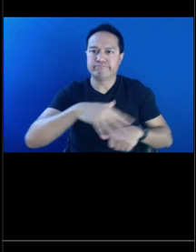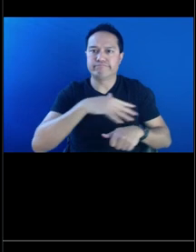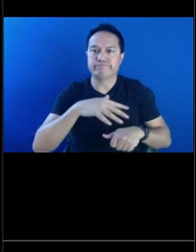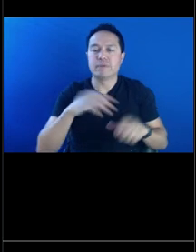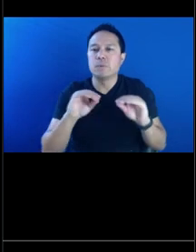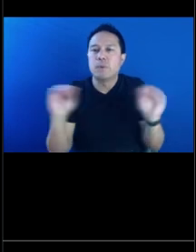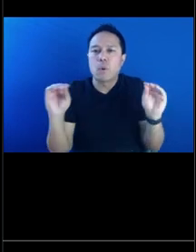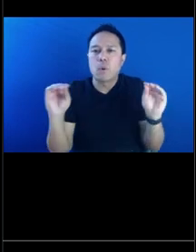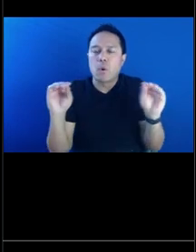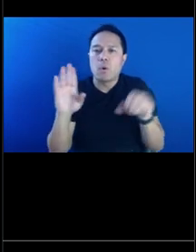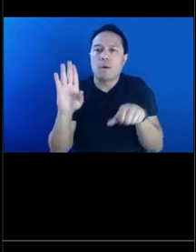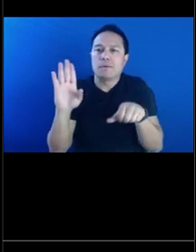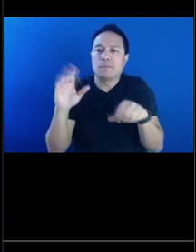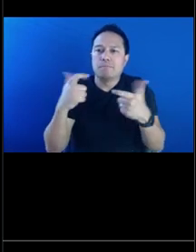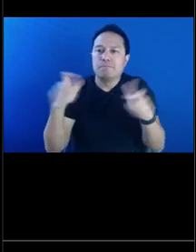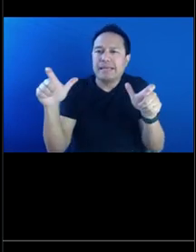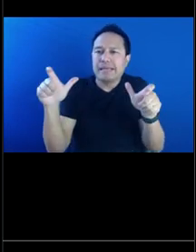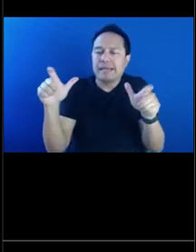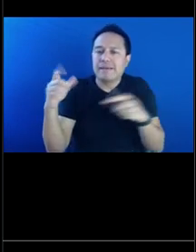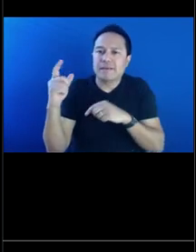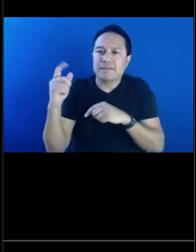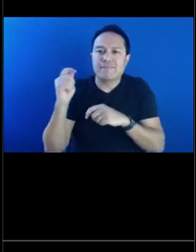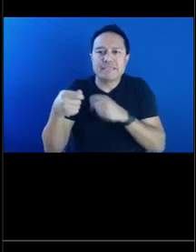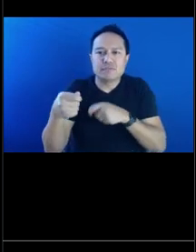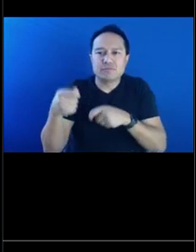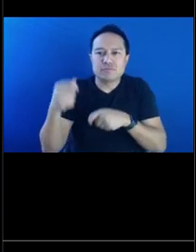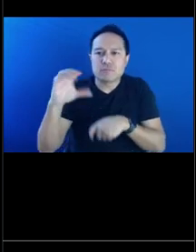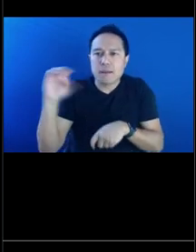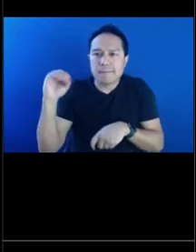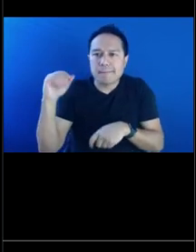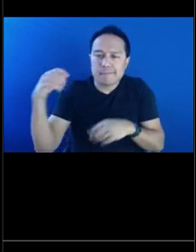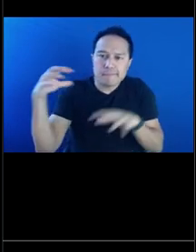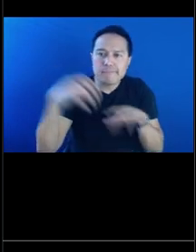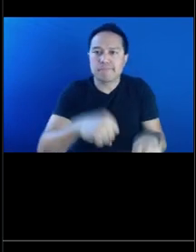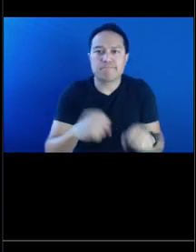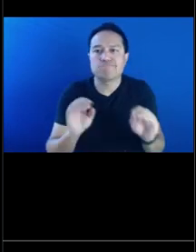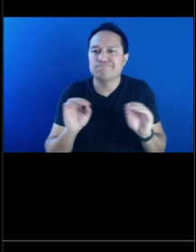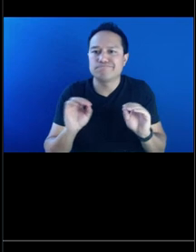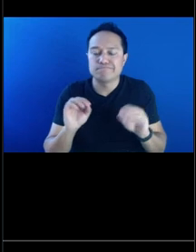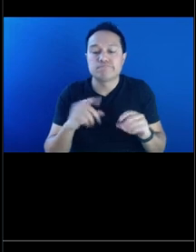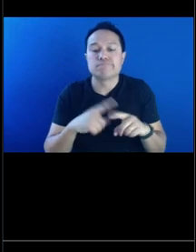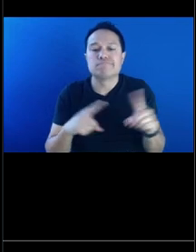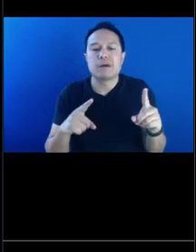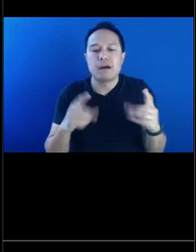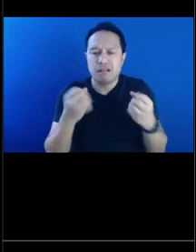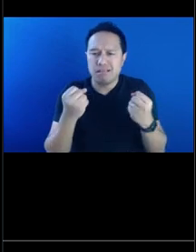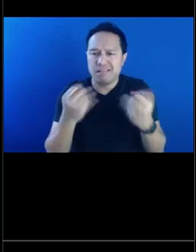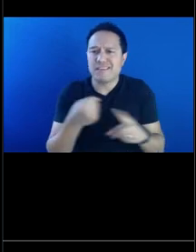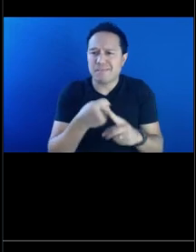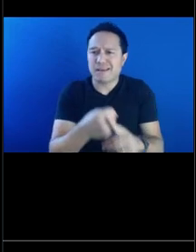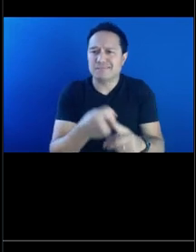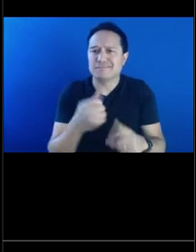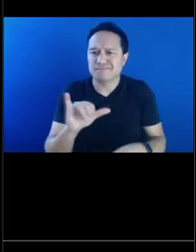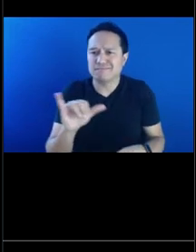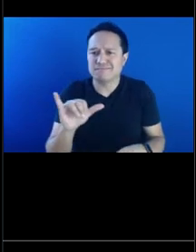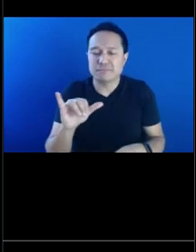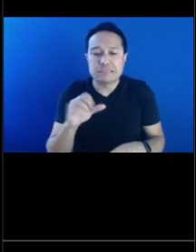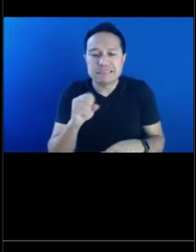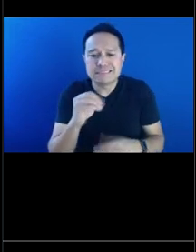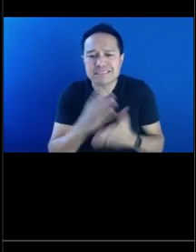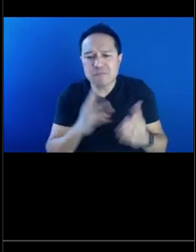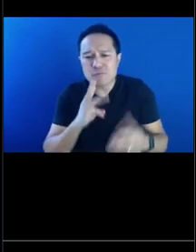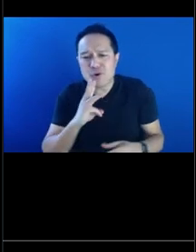there now, but there's still a legacy of human impacts all throughout the ocean. And so some of this marine debris, old fishing